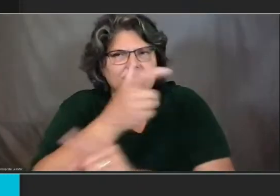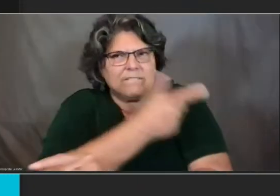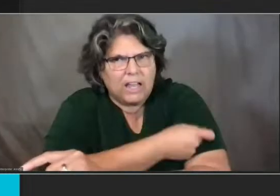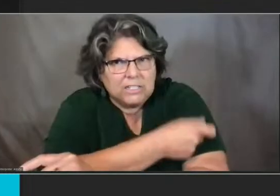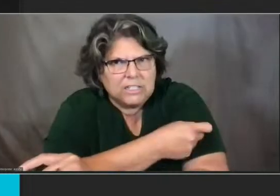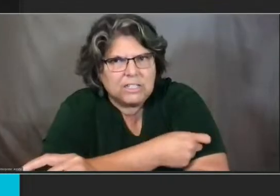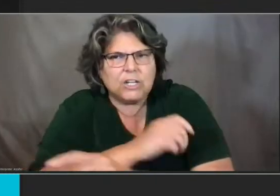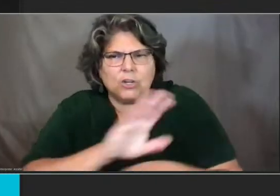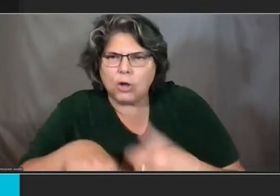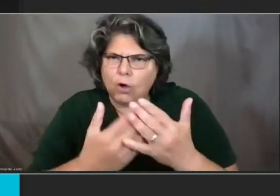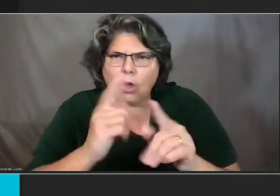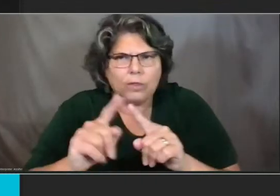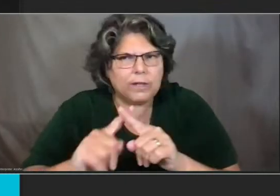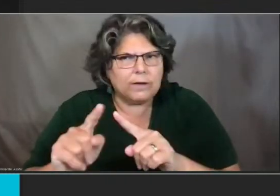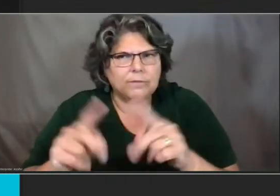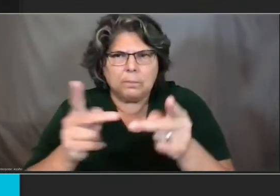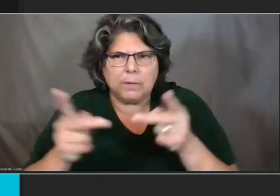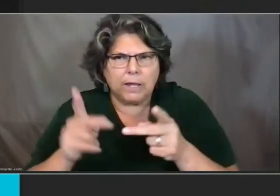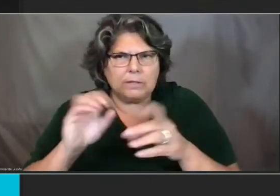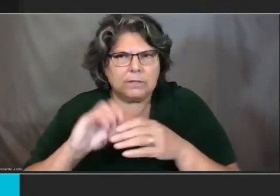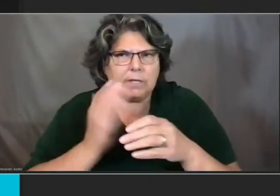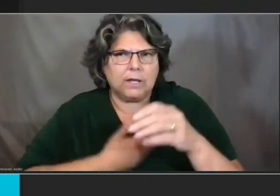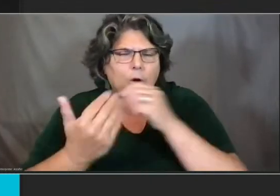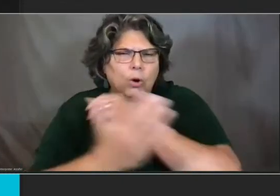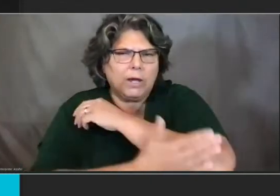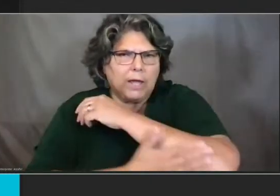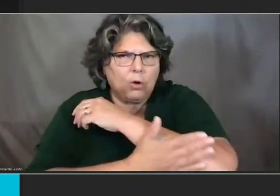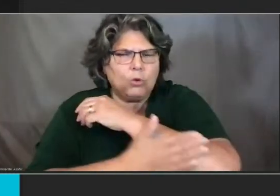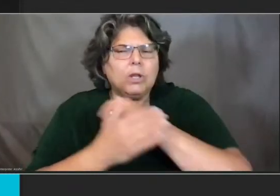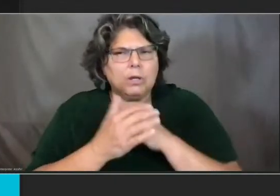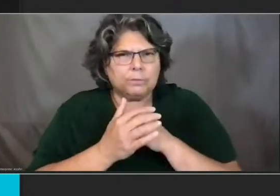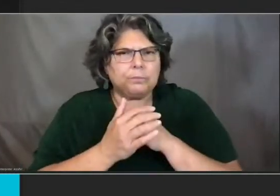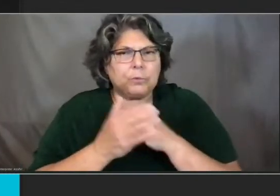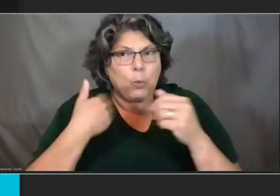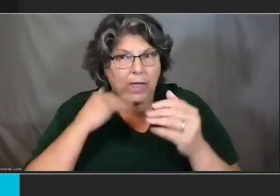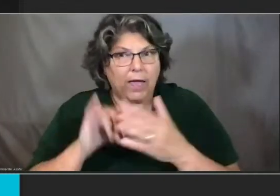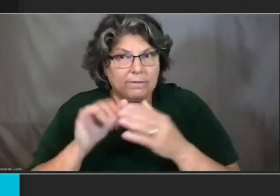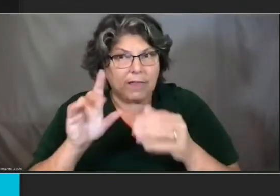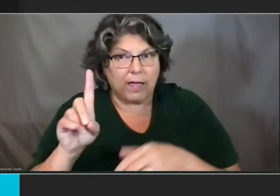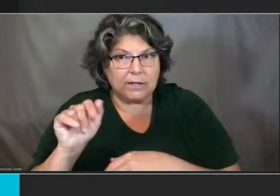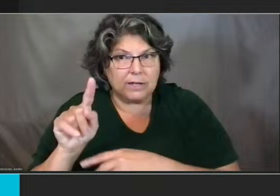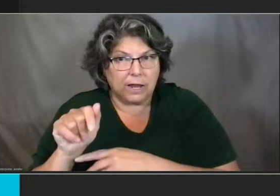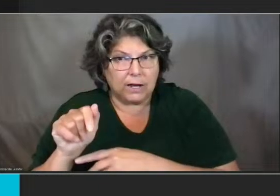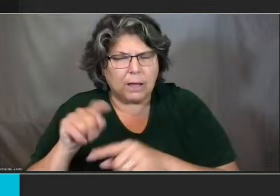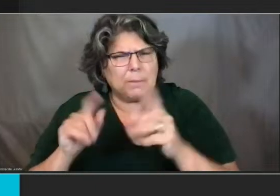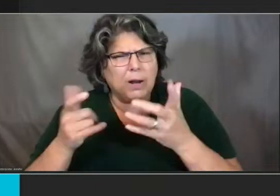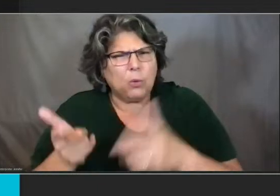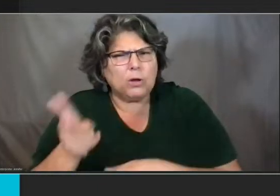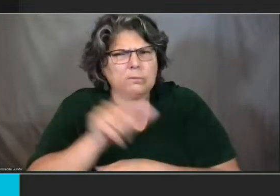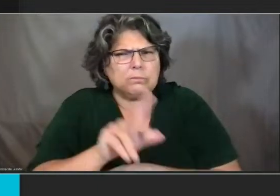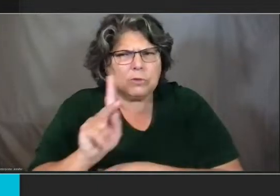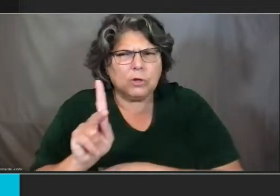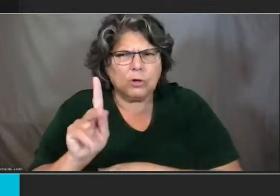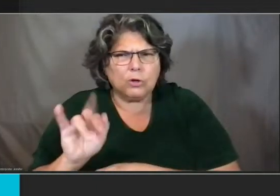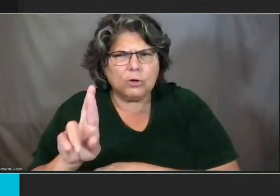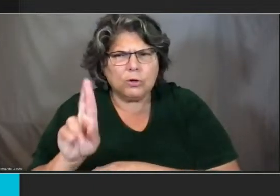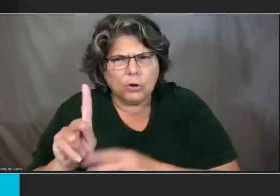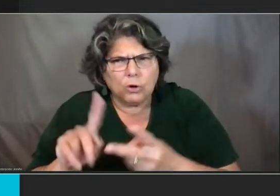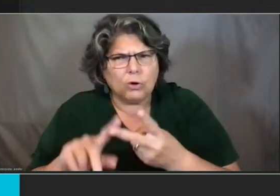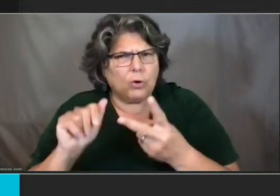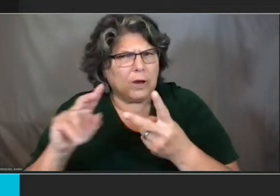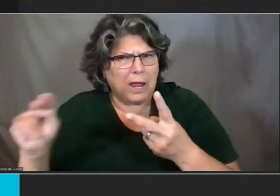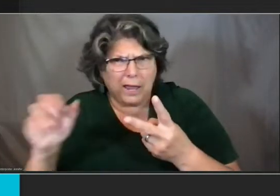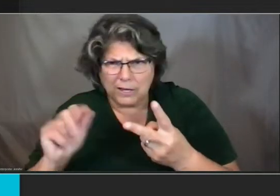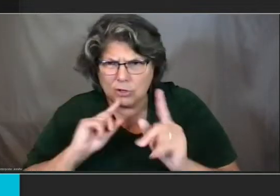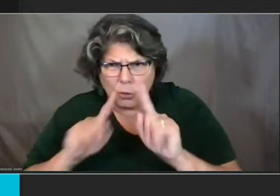all of the parts of our county. And we have that data. So I'd like to hand that back to Kirk or Anne if you want to follow up on that at